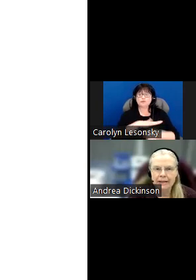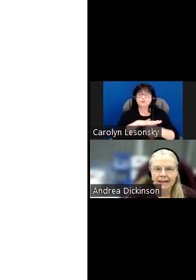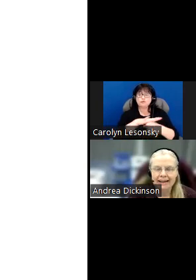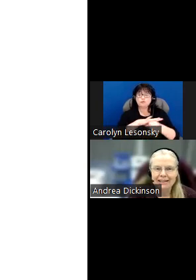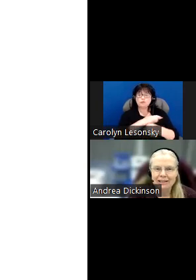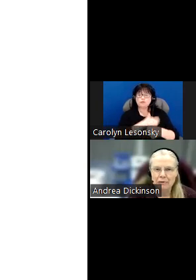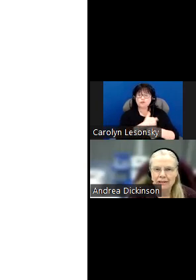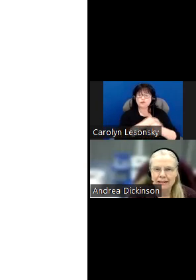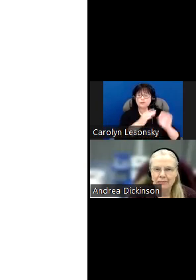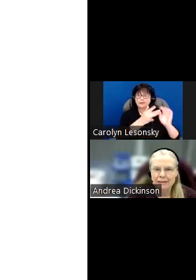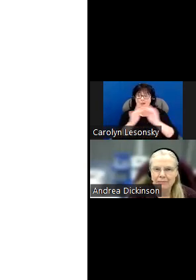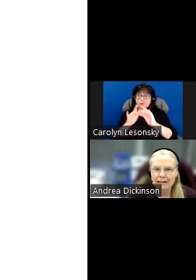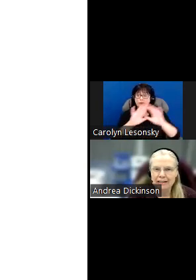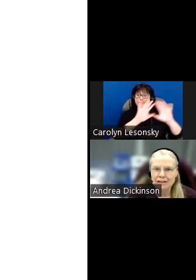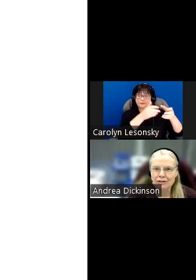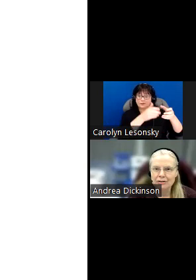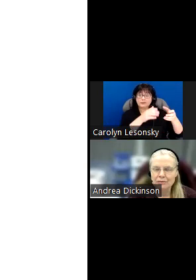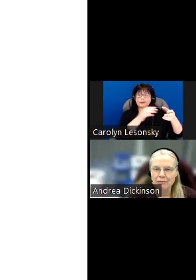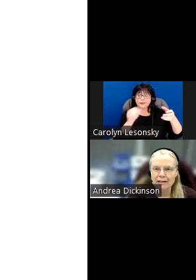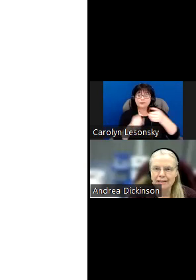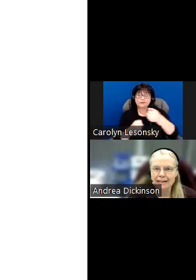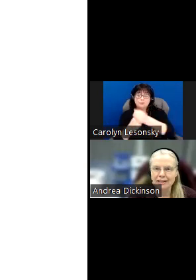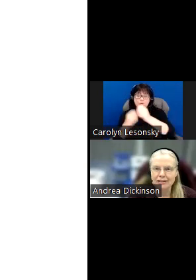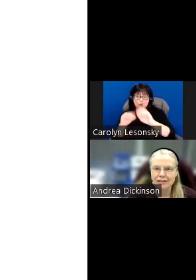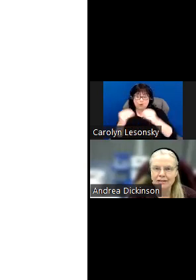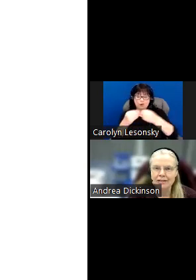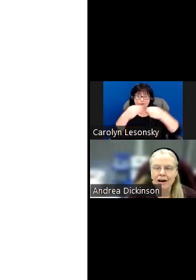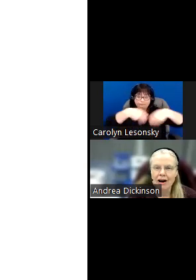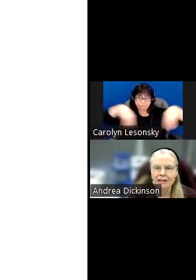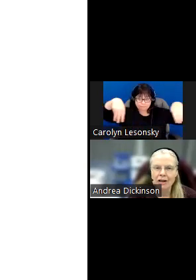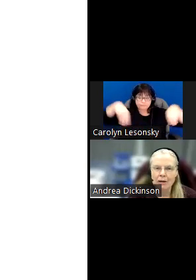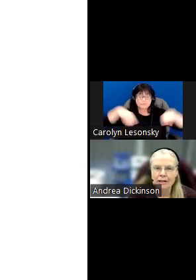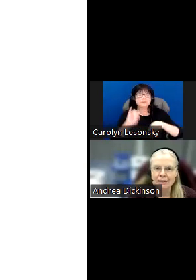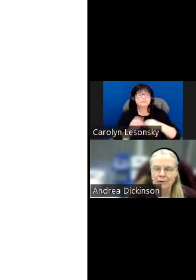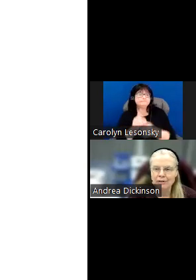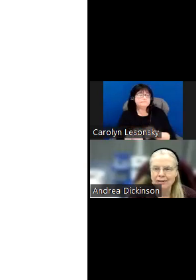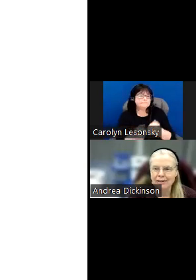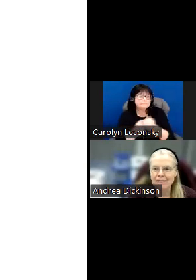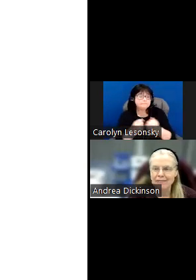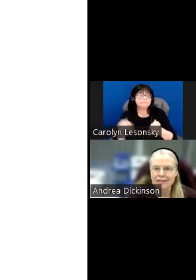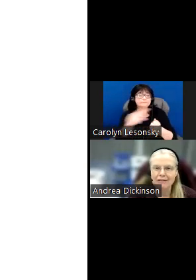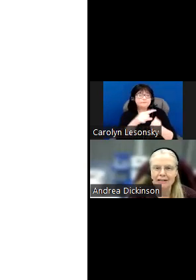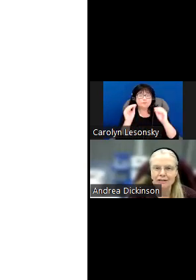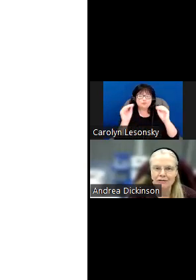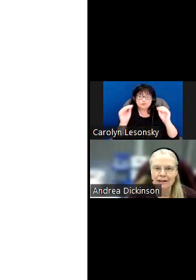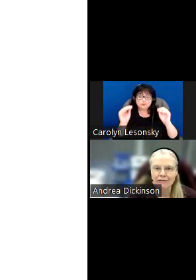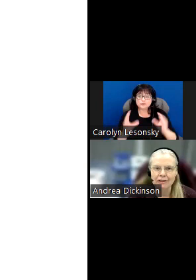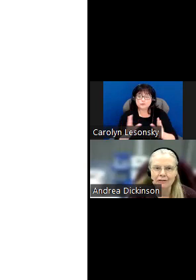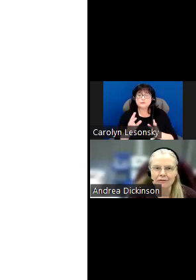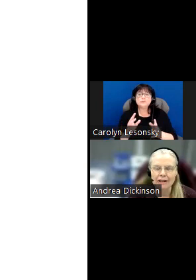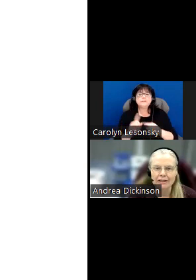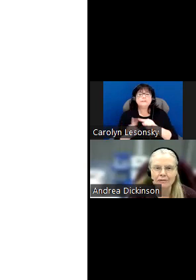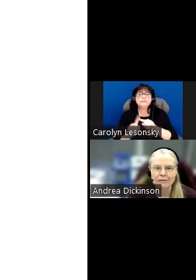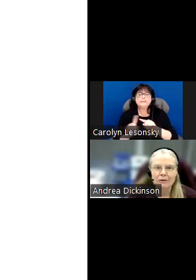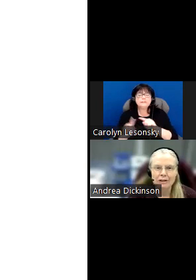literacy. It supports LBS practitioners with presentations on topics important to them. We do like to survey the